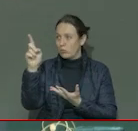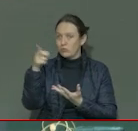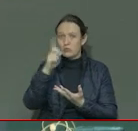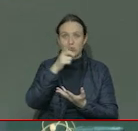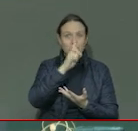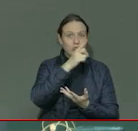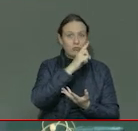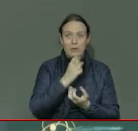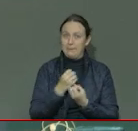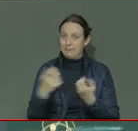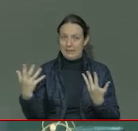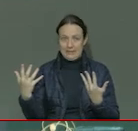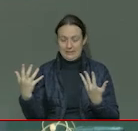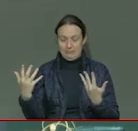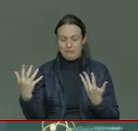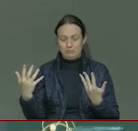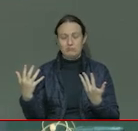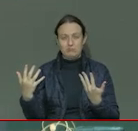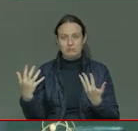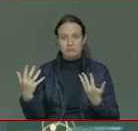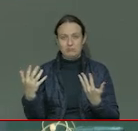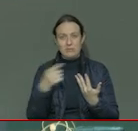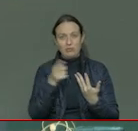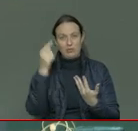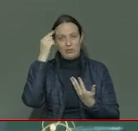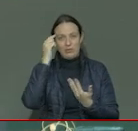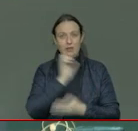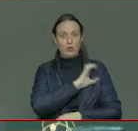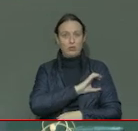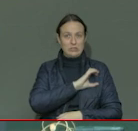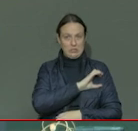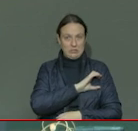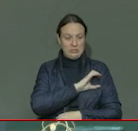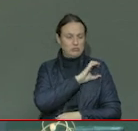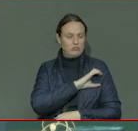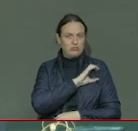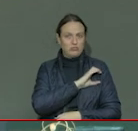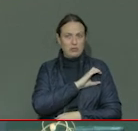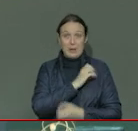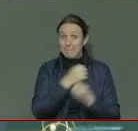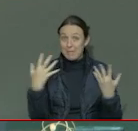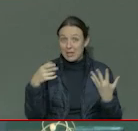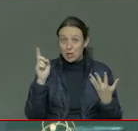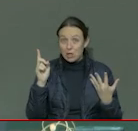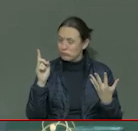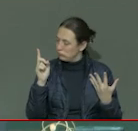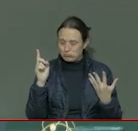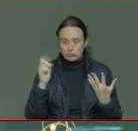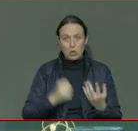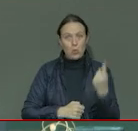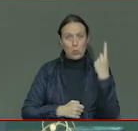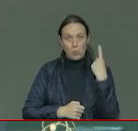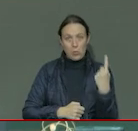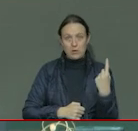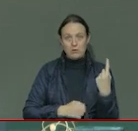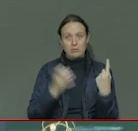worship, right? Now, just bear that in mind. Think about Christianity. In Christianity, do we have many gods? No, it's very